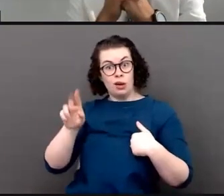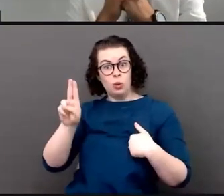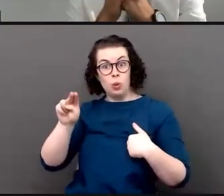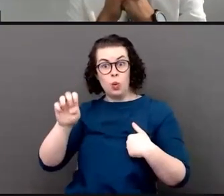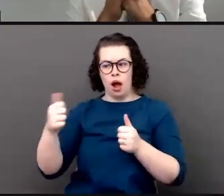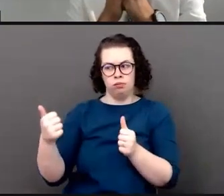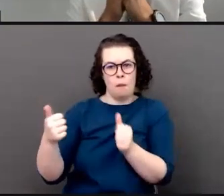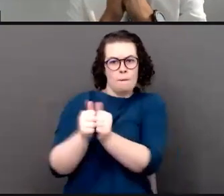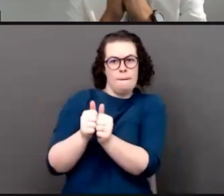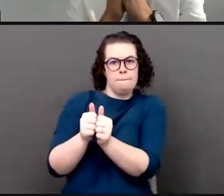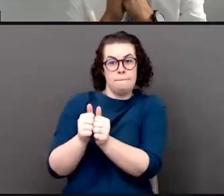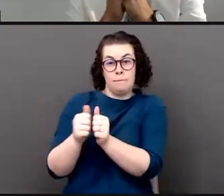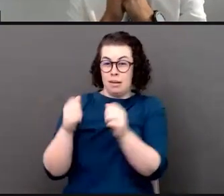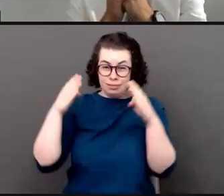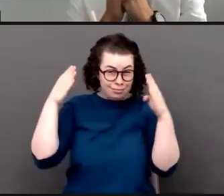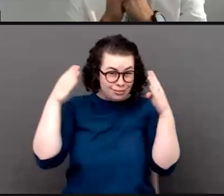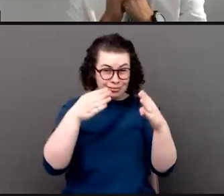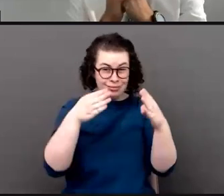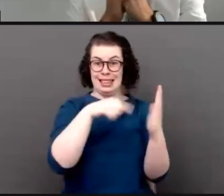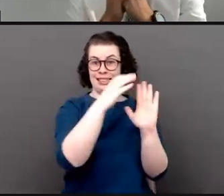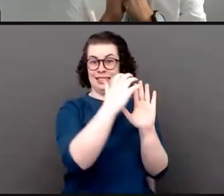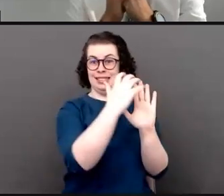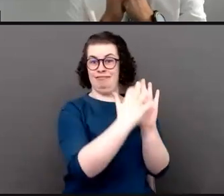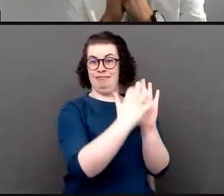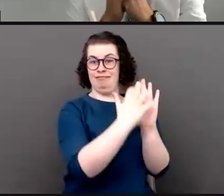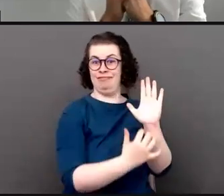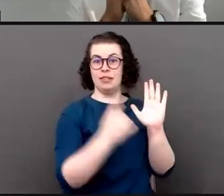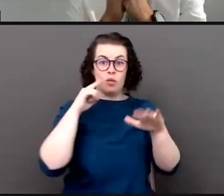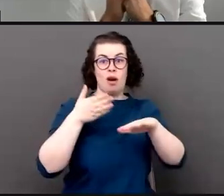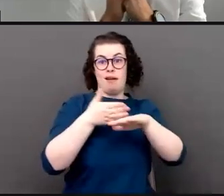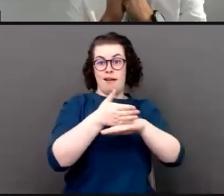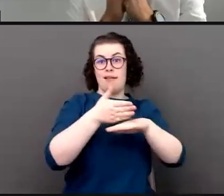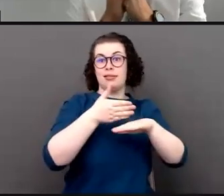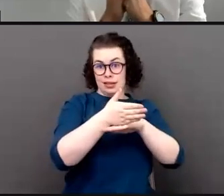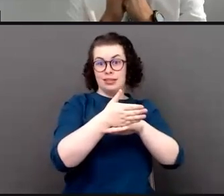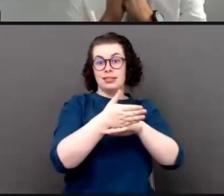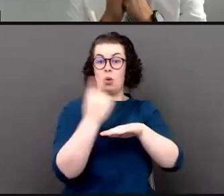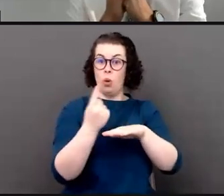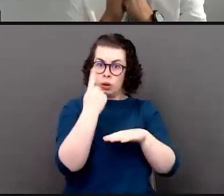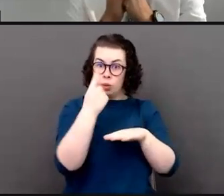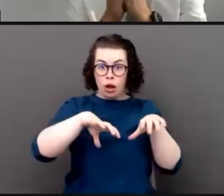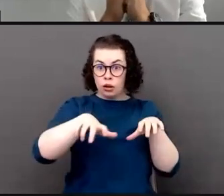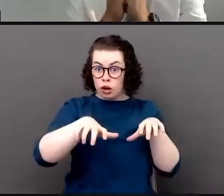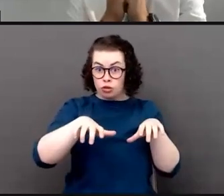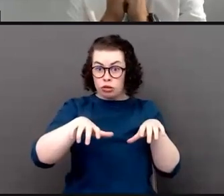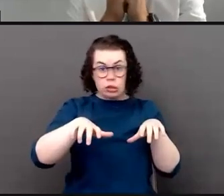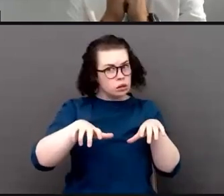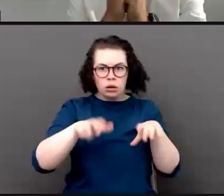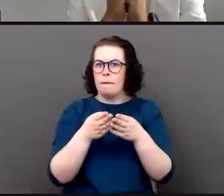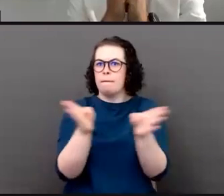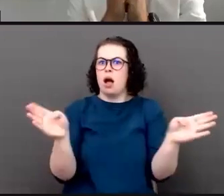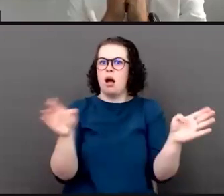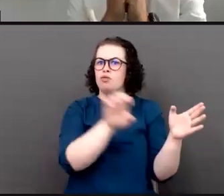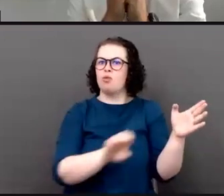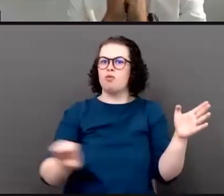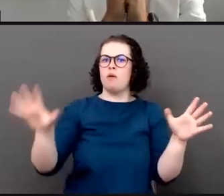about accessibility in Spain and in Europe, as he told before, an international